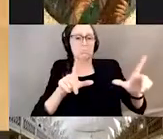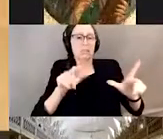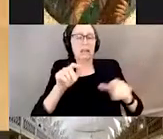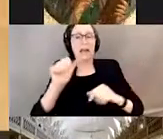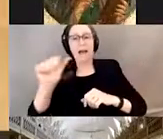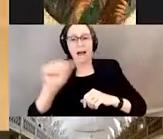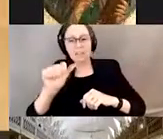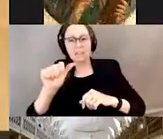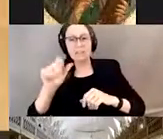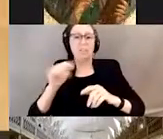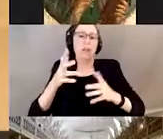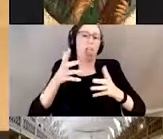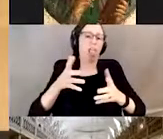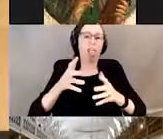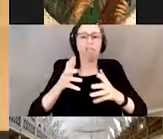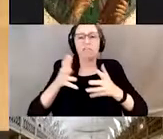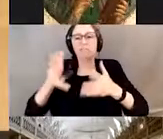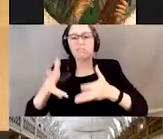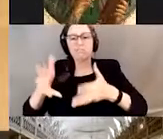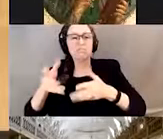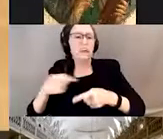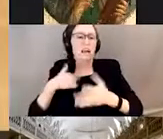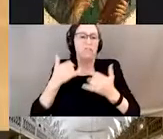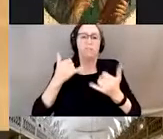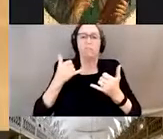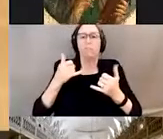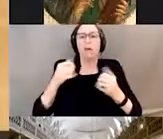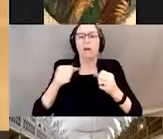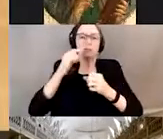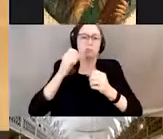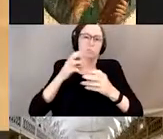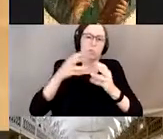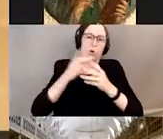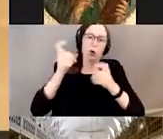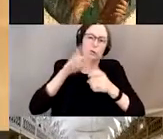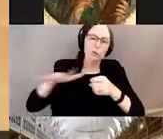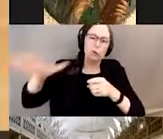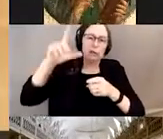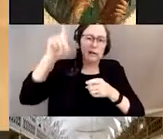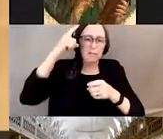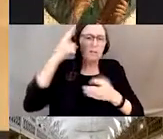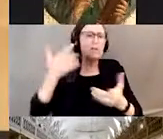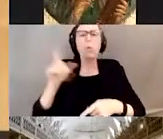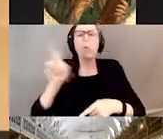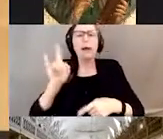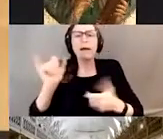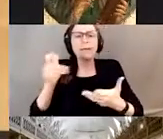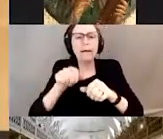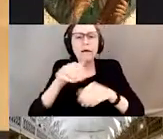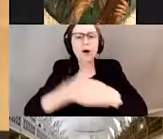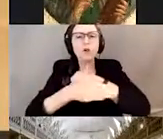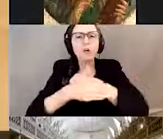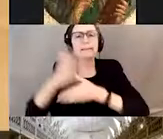Afghanistan, the Graveyard of Modern Empires. And just to give everyone an idea of where Afghanistan is, it's located in Central